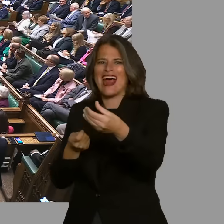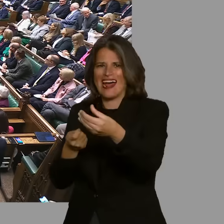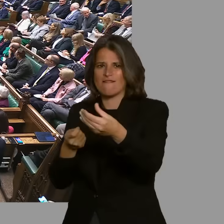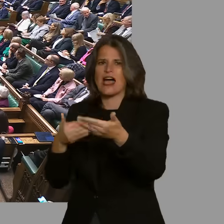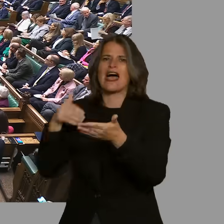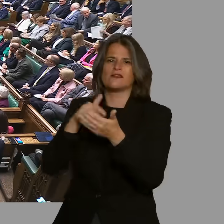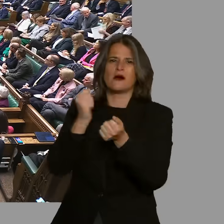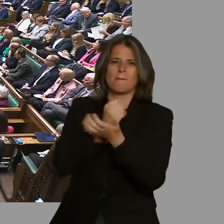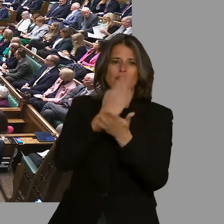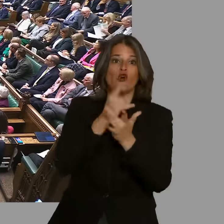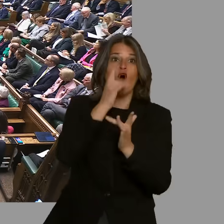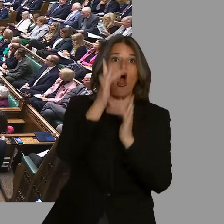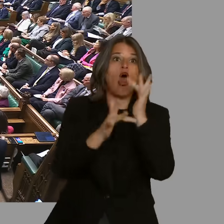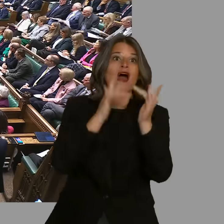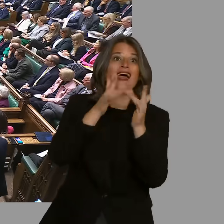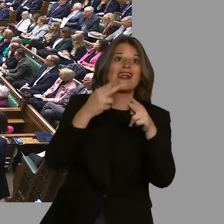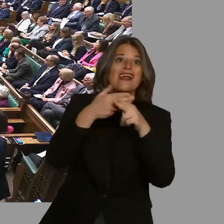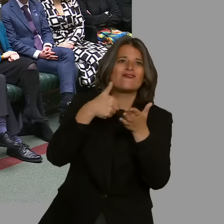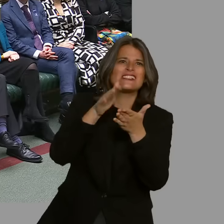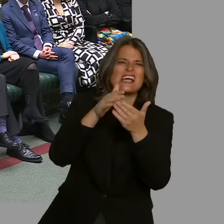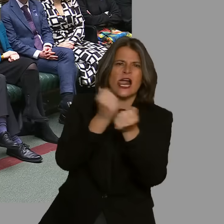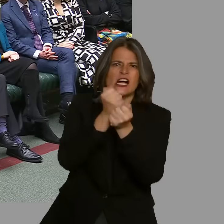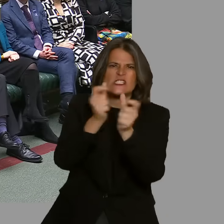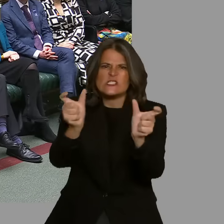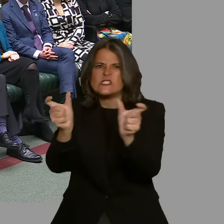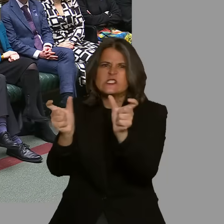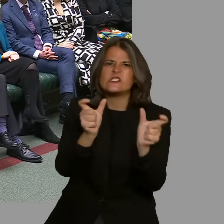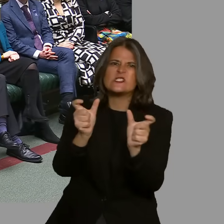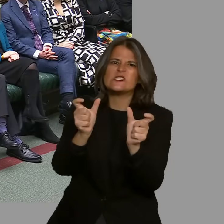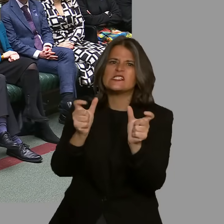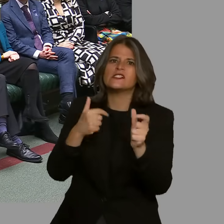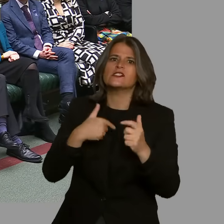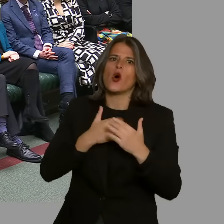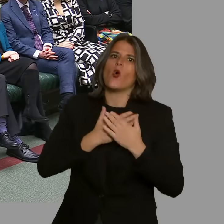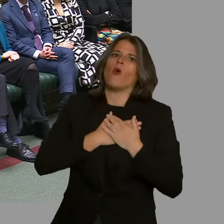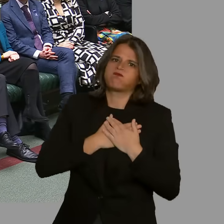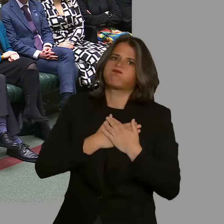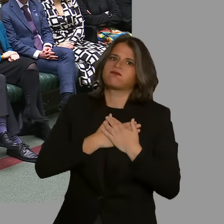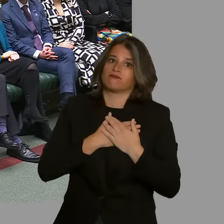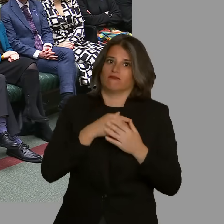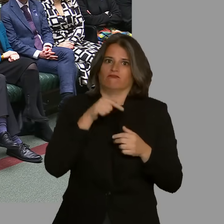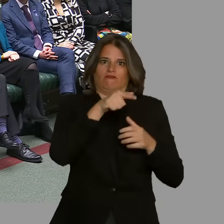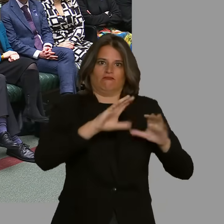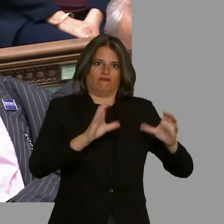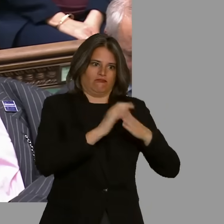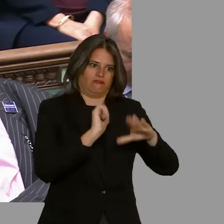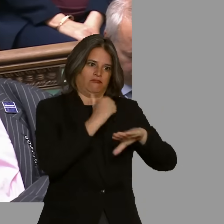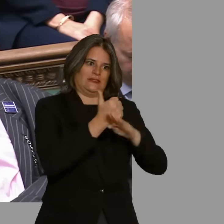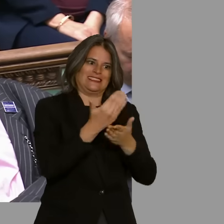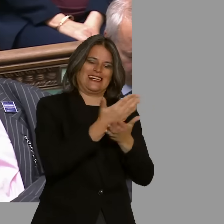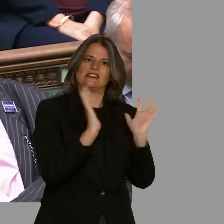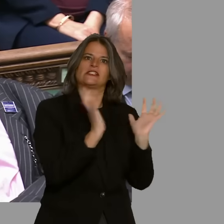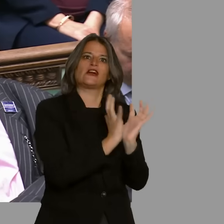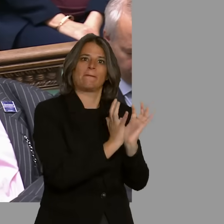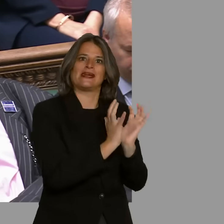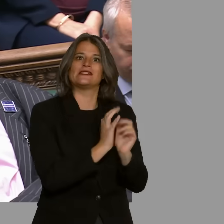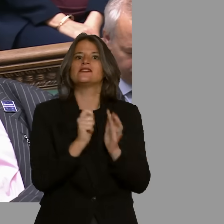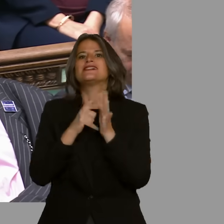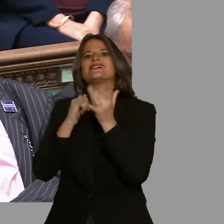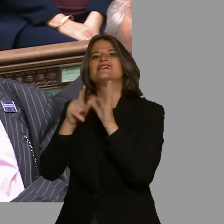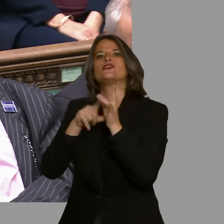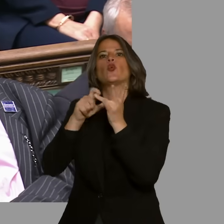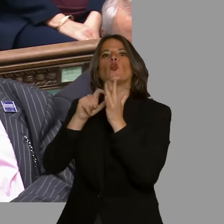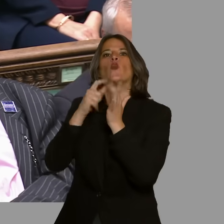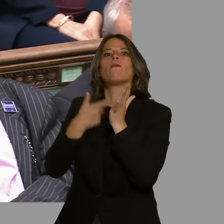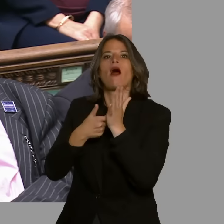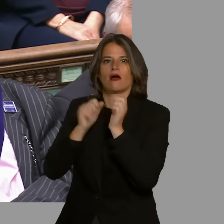Speaker. May I associate myself and my party with the tributes to David Amos? And on behalf of my party, can I also pay tribute to Min Campbell, who is being